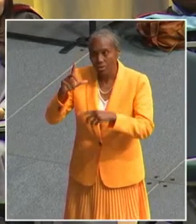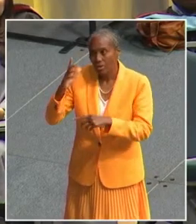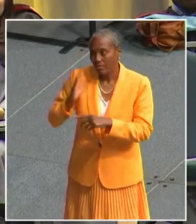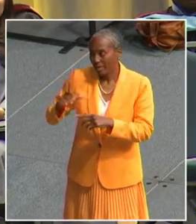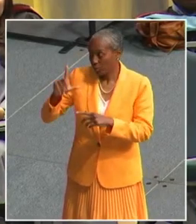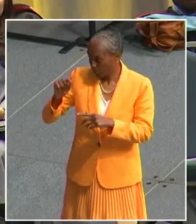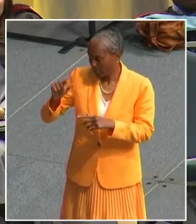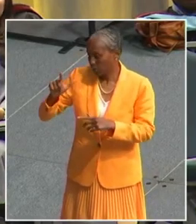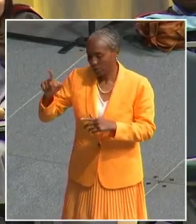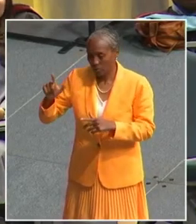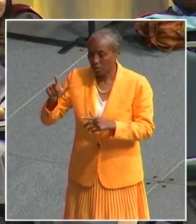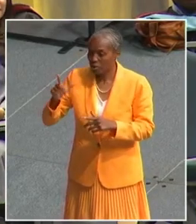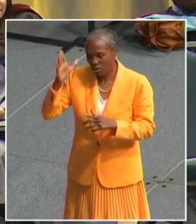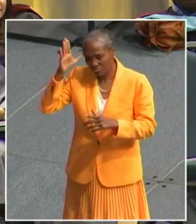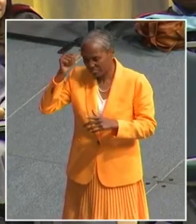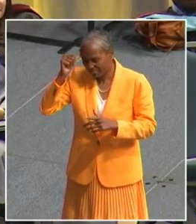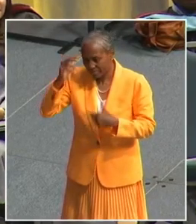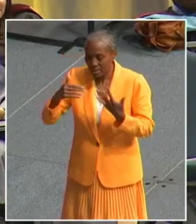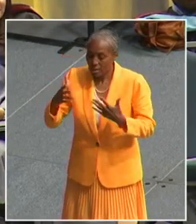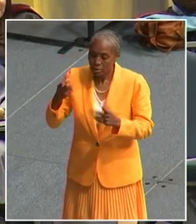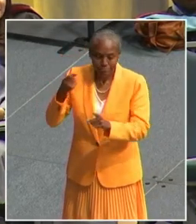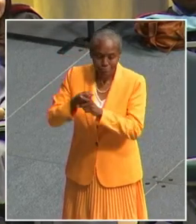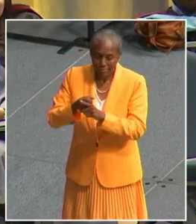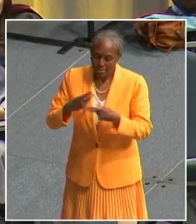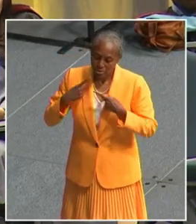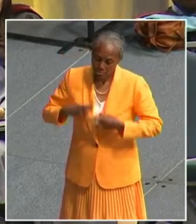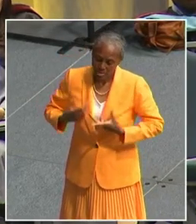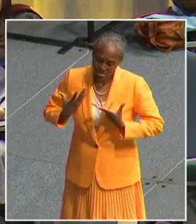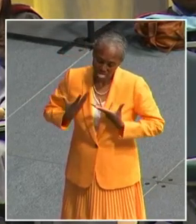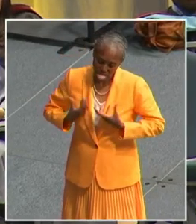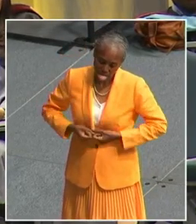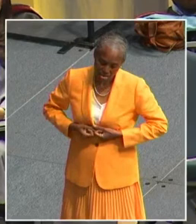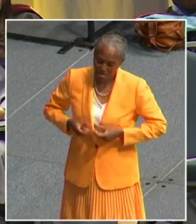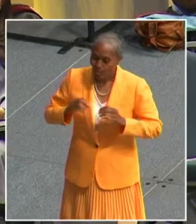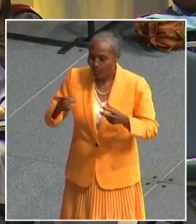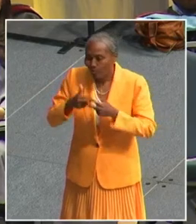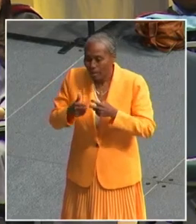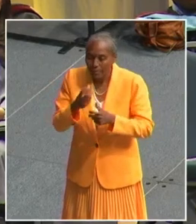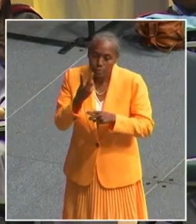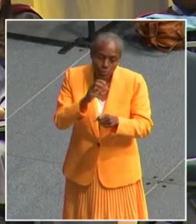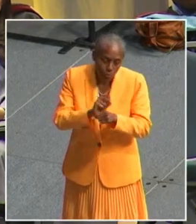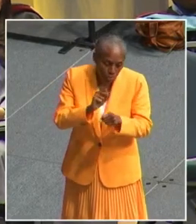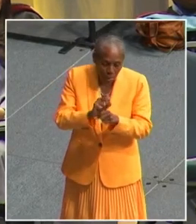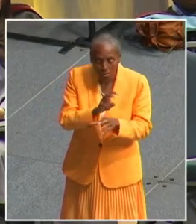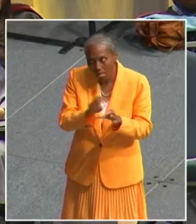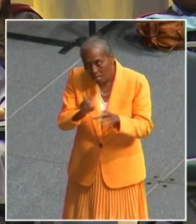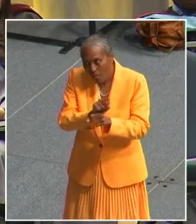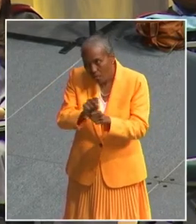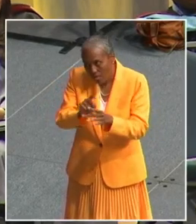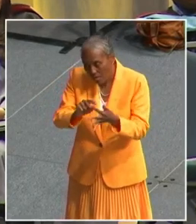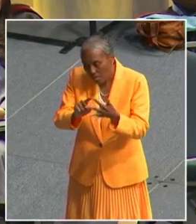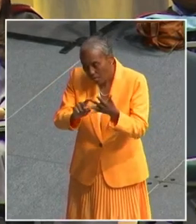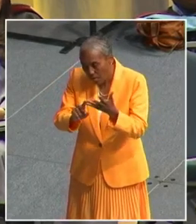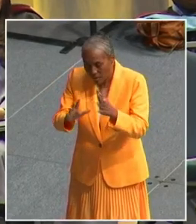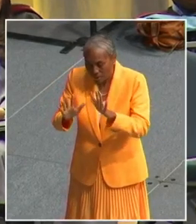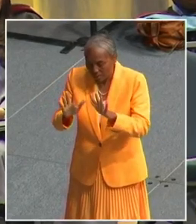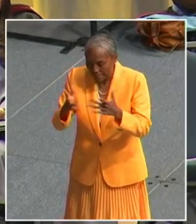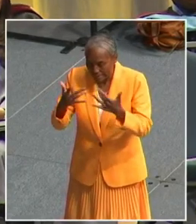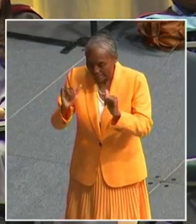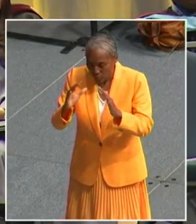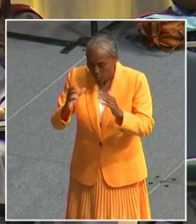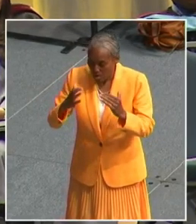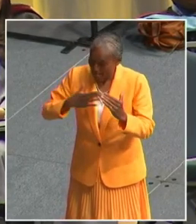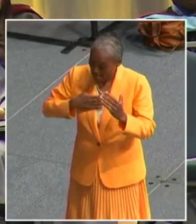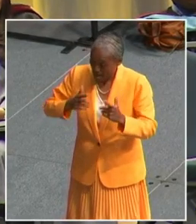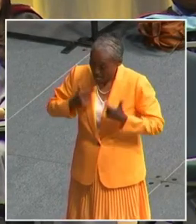to be deterred, she found herself depressed, without much career direction, working two jobs, but she knew that she wanted stability for